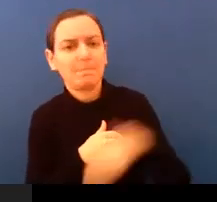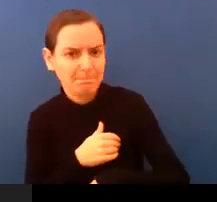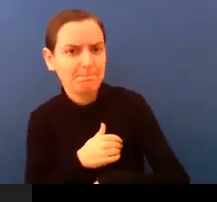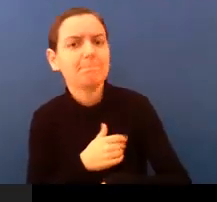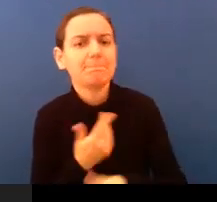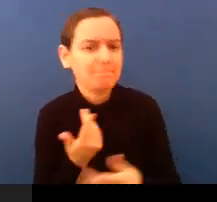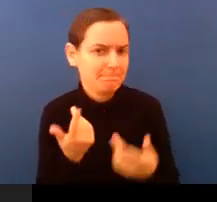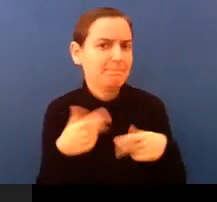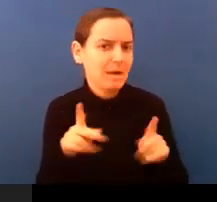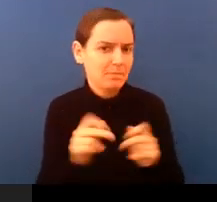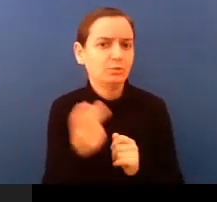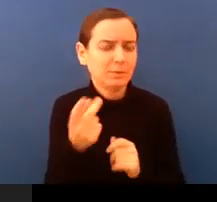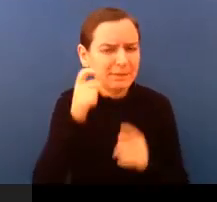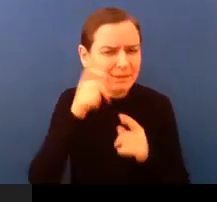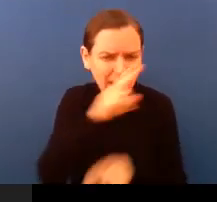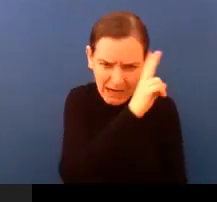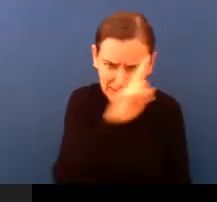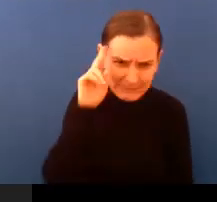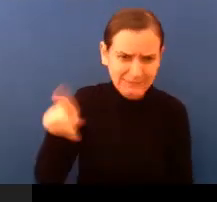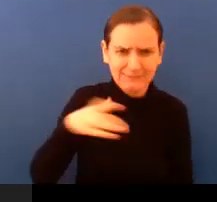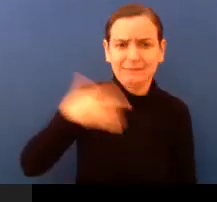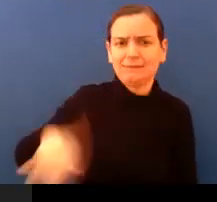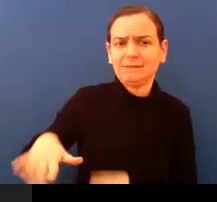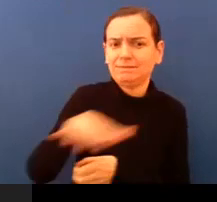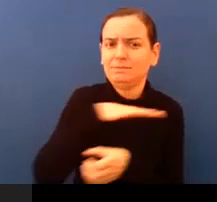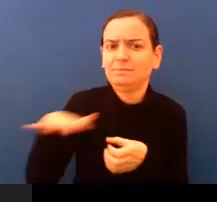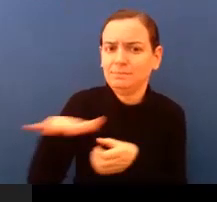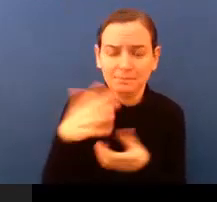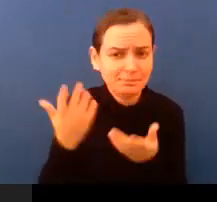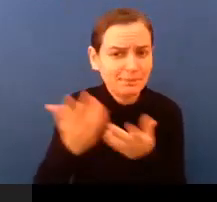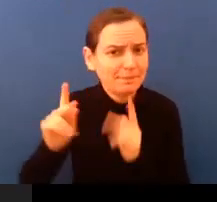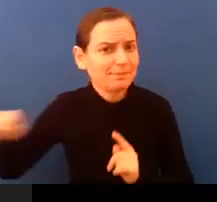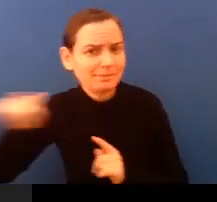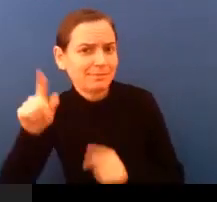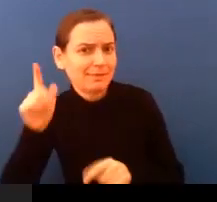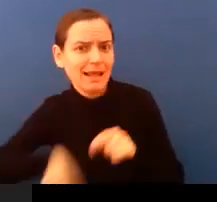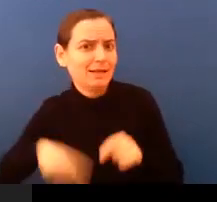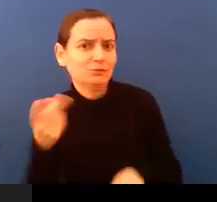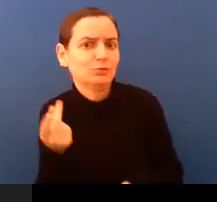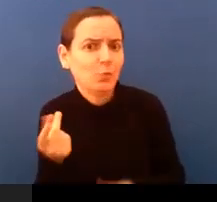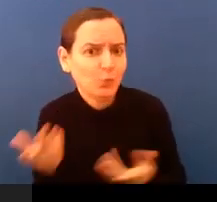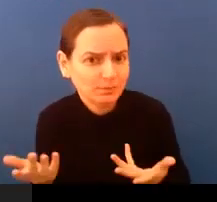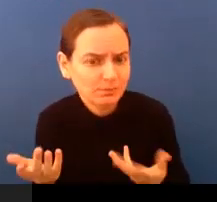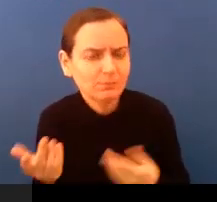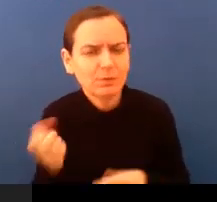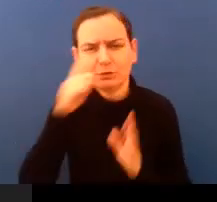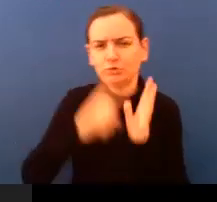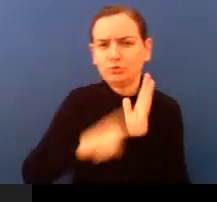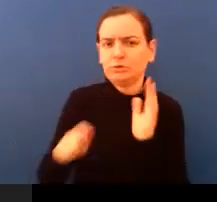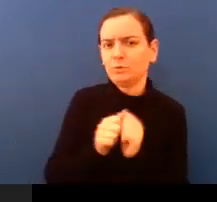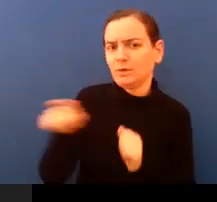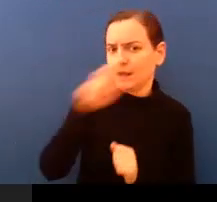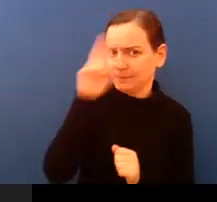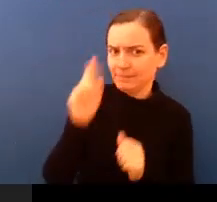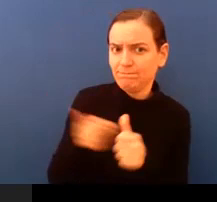service dog does not fall under a pet policy because it's not a pet. And that's hard for the general public